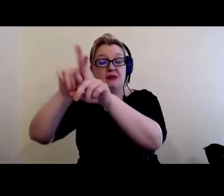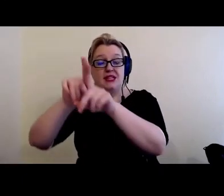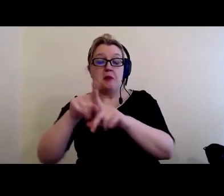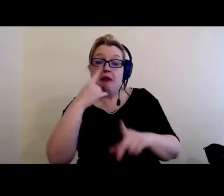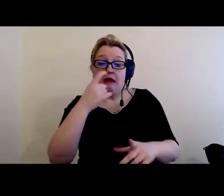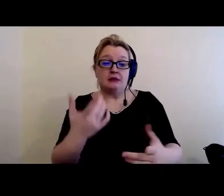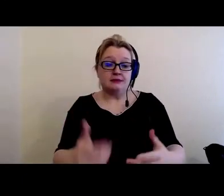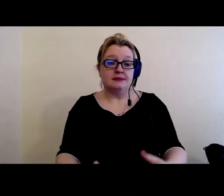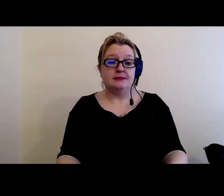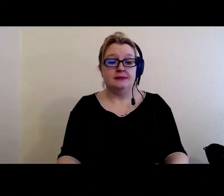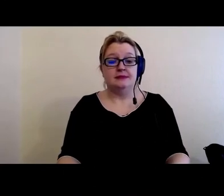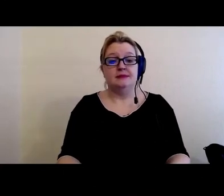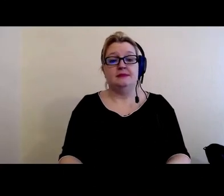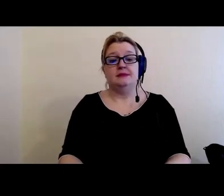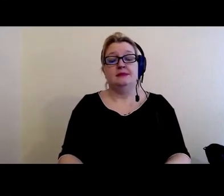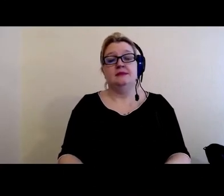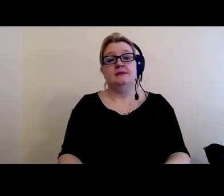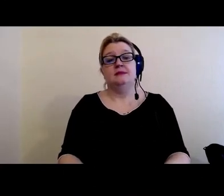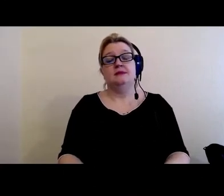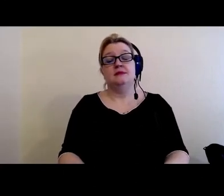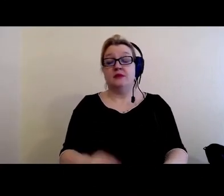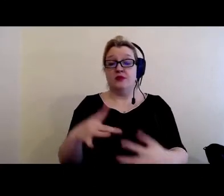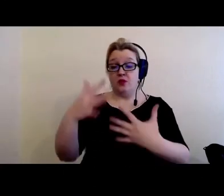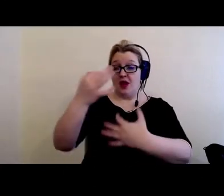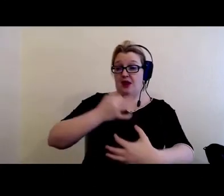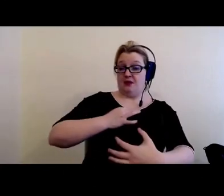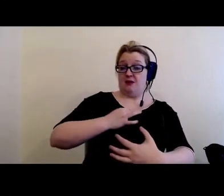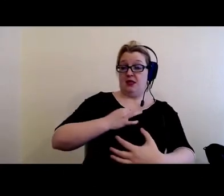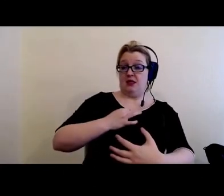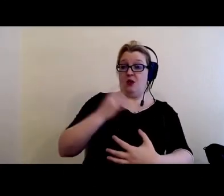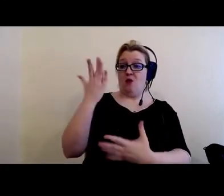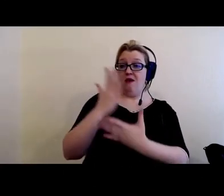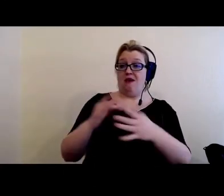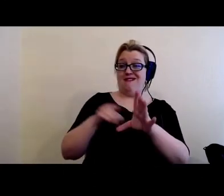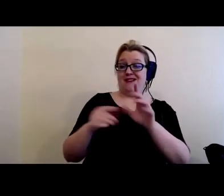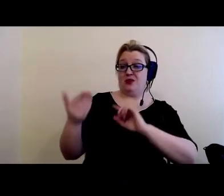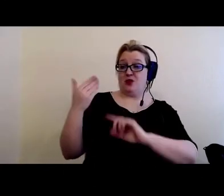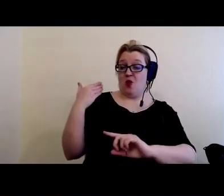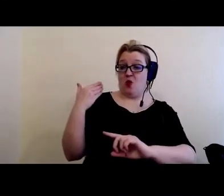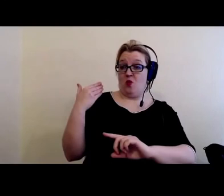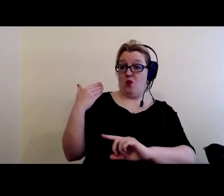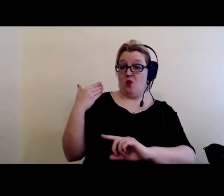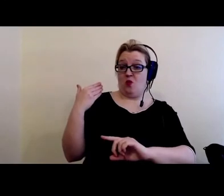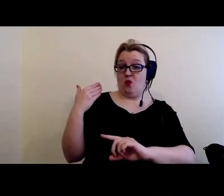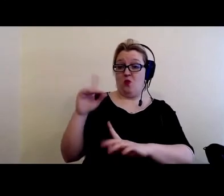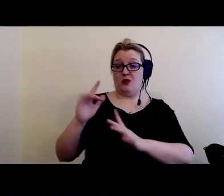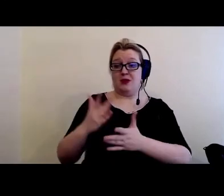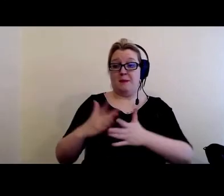where if you were to ask me a year and a half ago what the biggest seismic threat to the NHS would have been, I wouldn't have picked